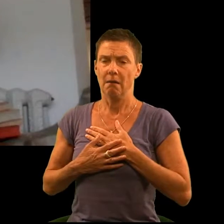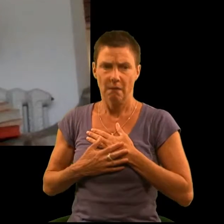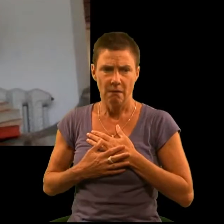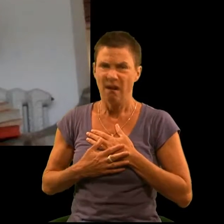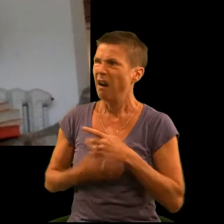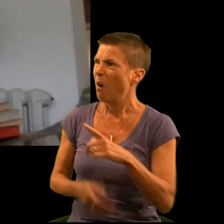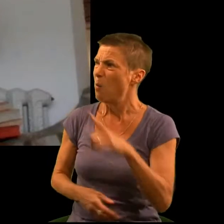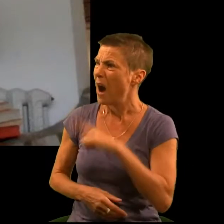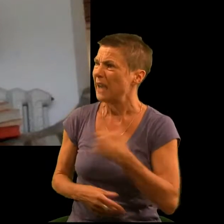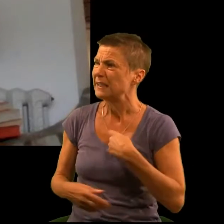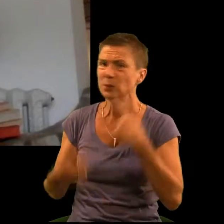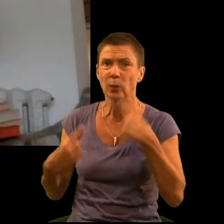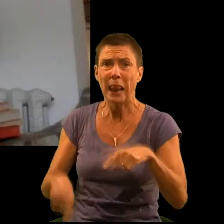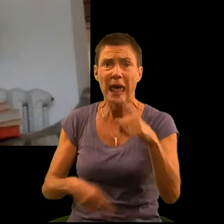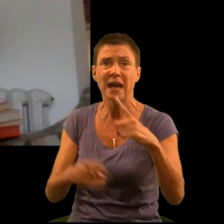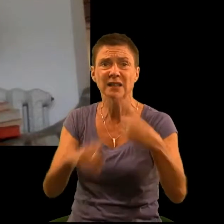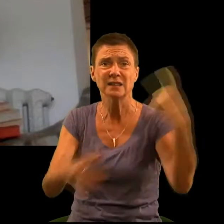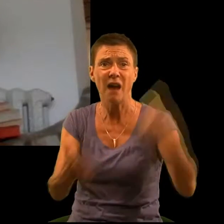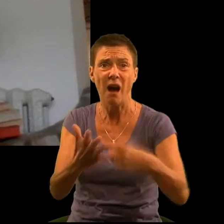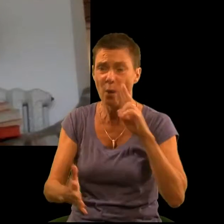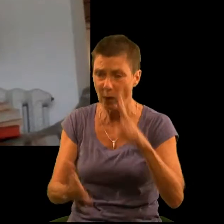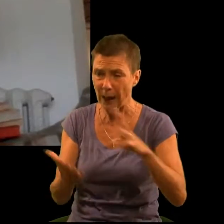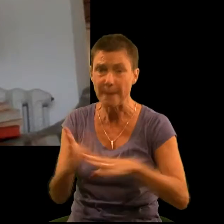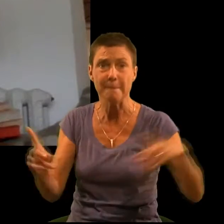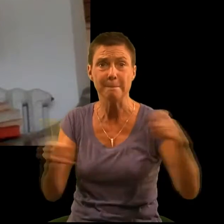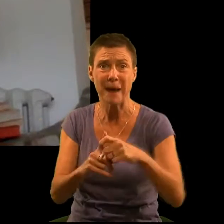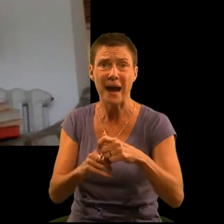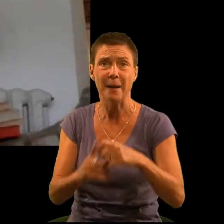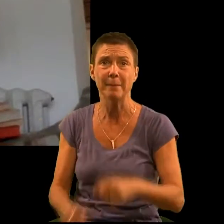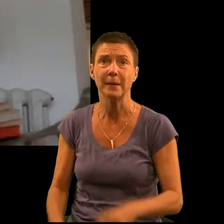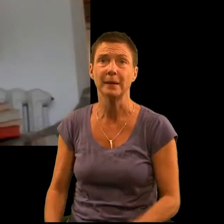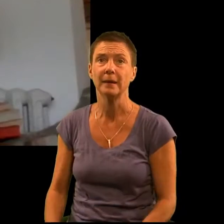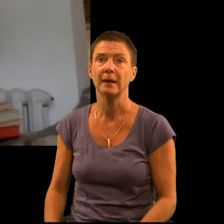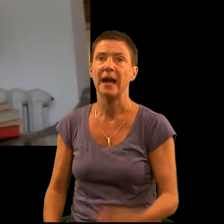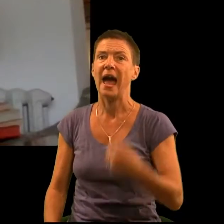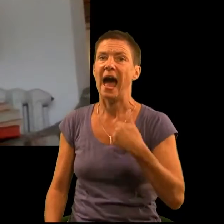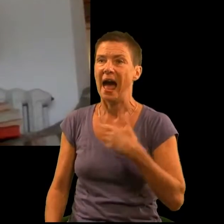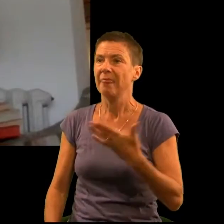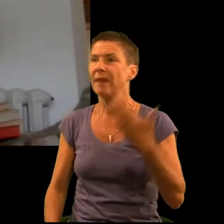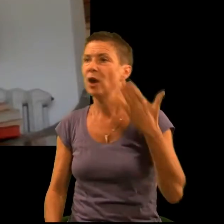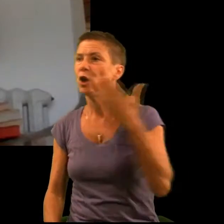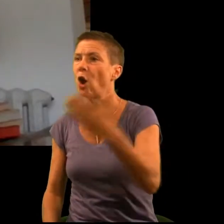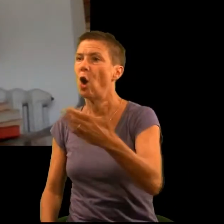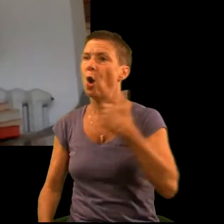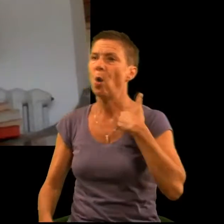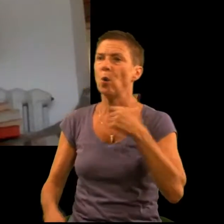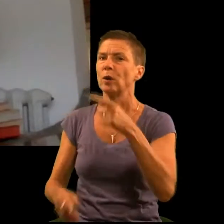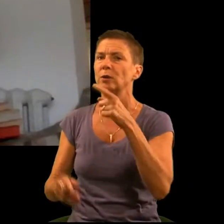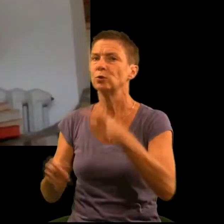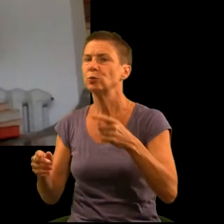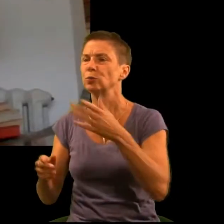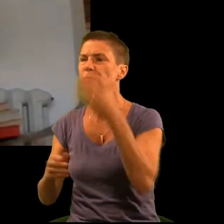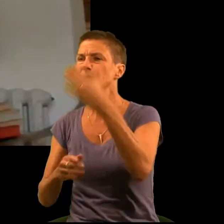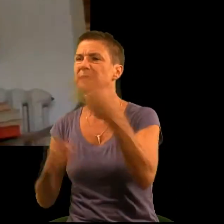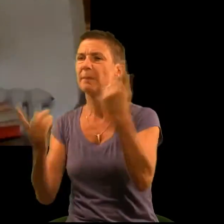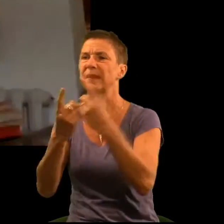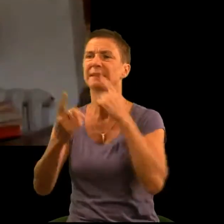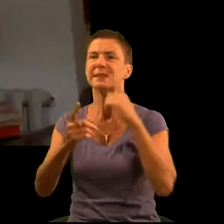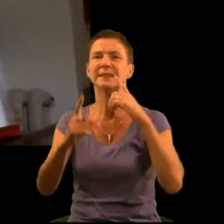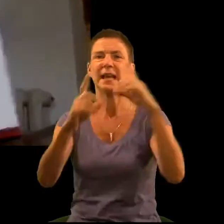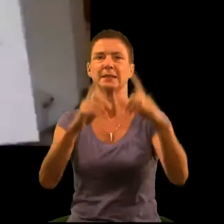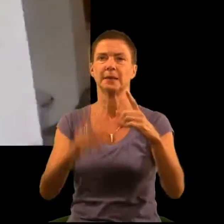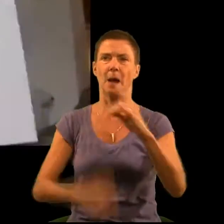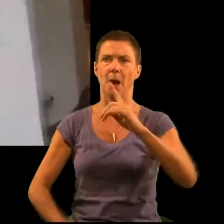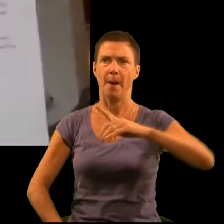did we let Tsar do the map reading? They're going in the direction of something called Beware of the Tatzel Worm. And the